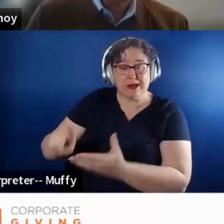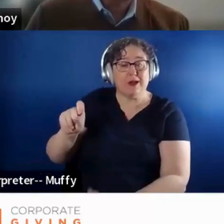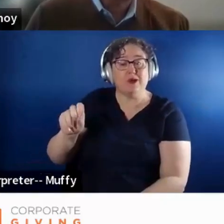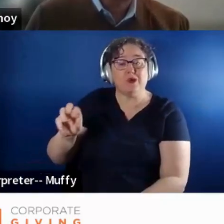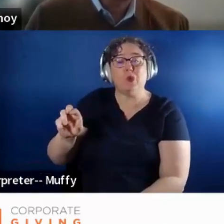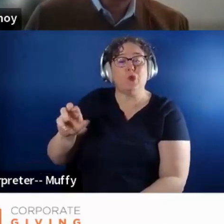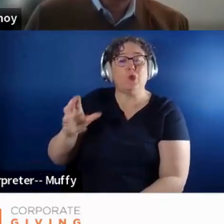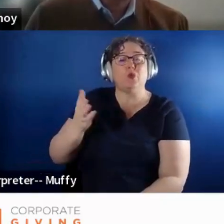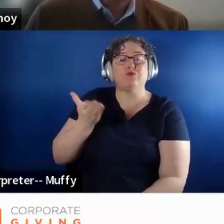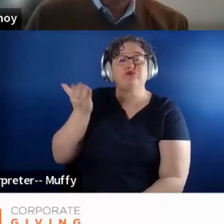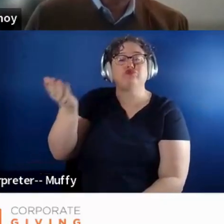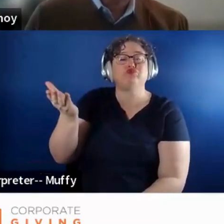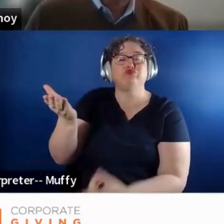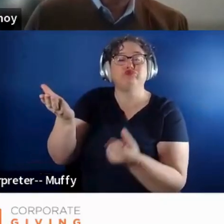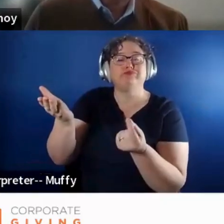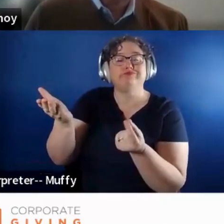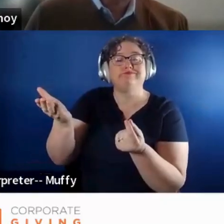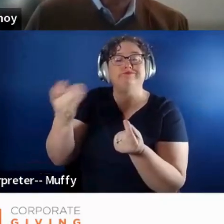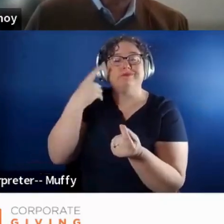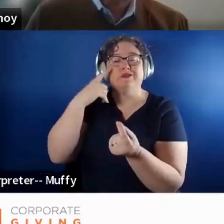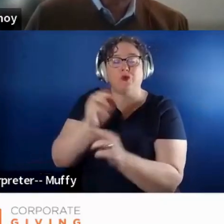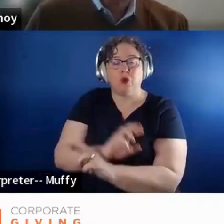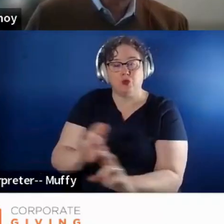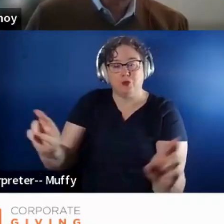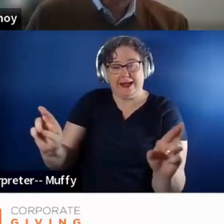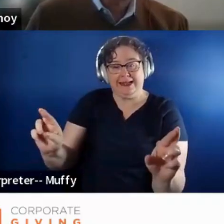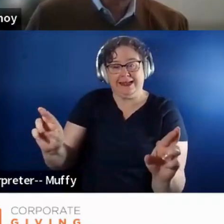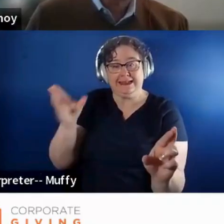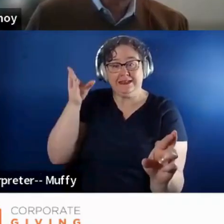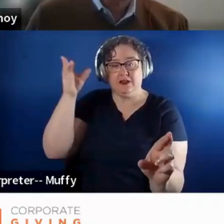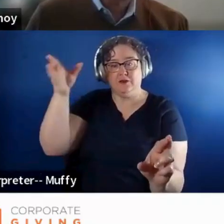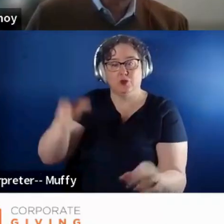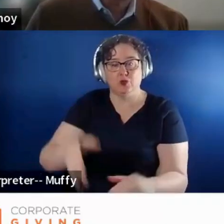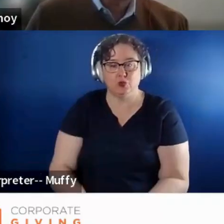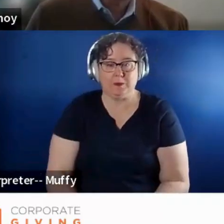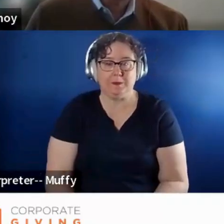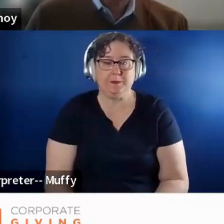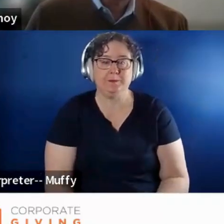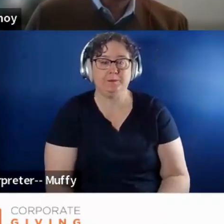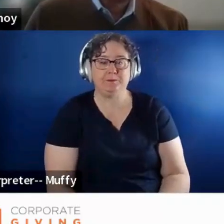you recommend we do for readiness in the future?